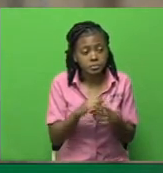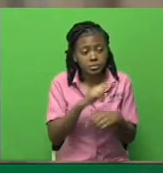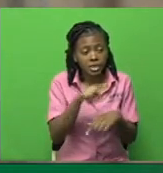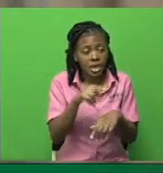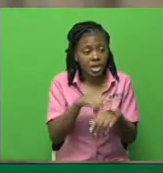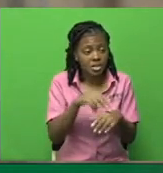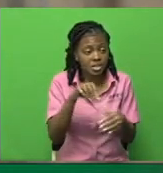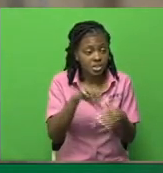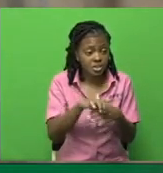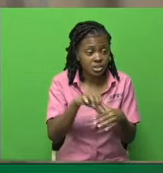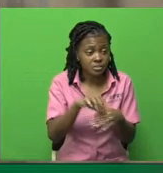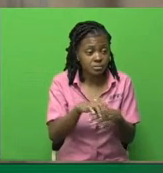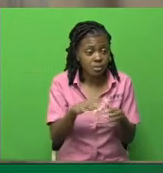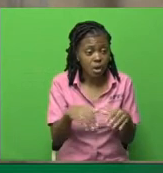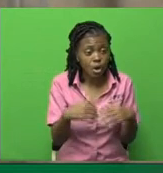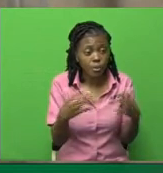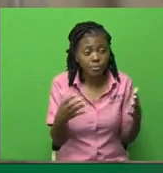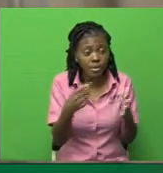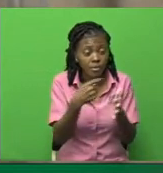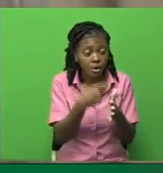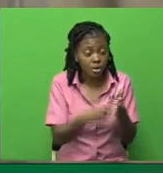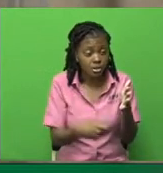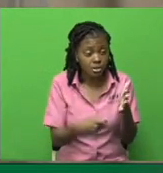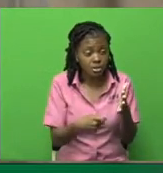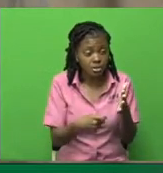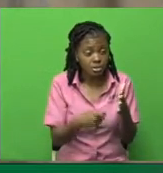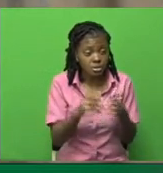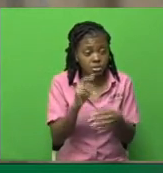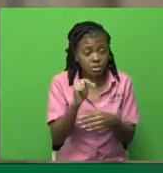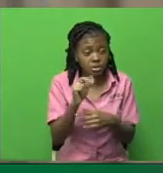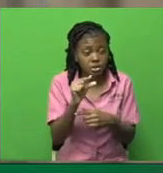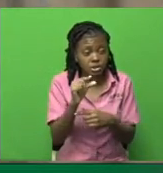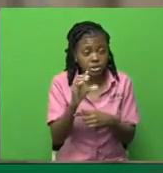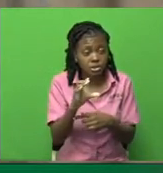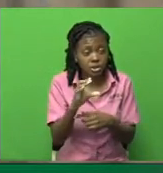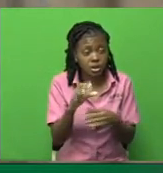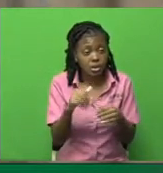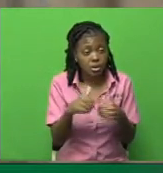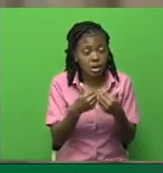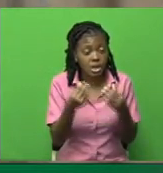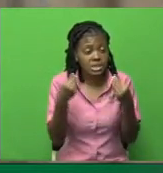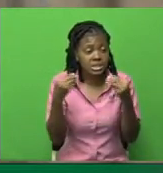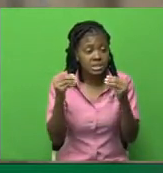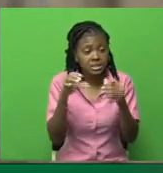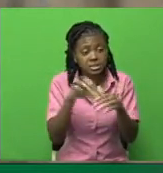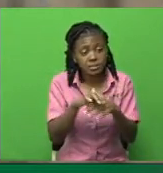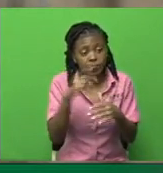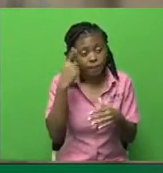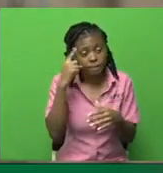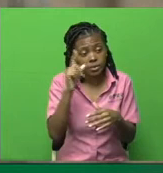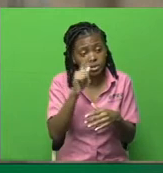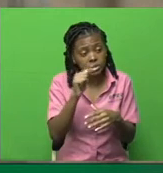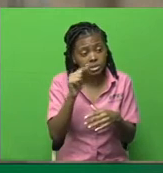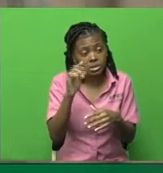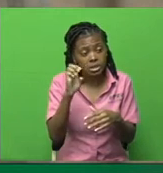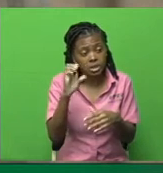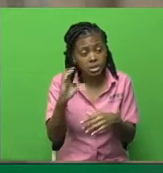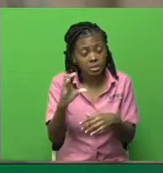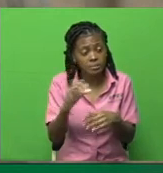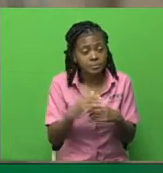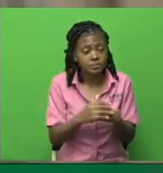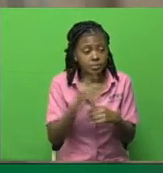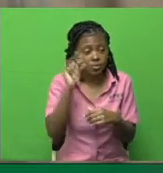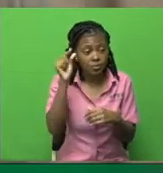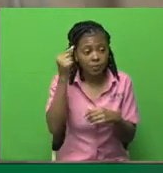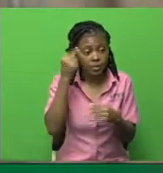from NGC to tntic and whether or not that subsidy has been removed in whole or in part Mr